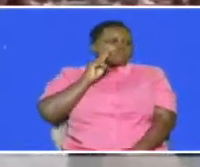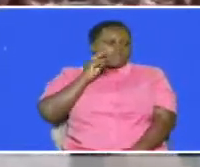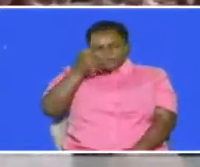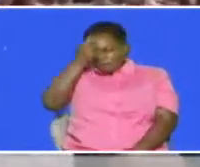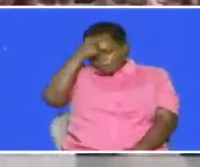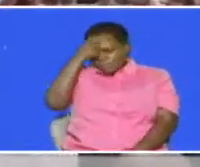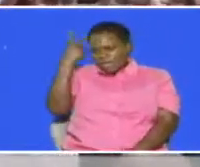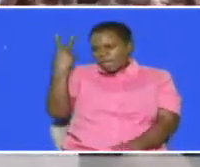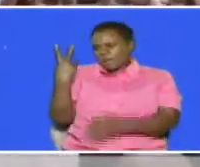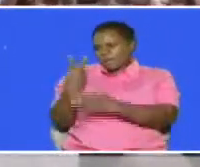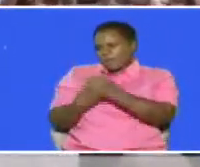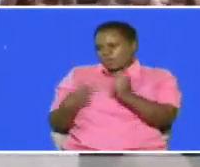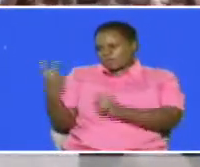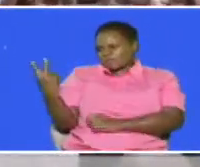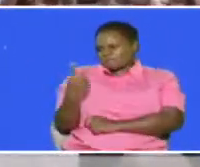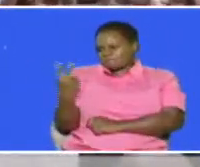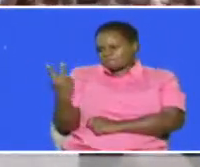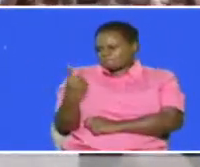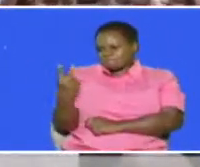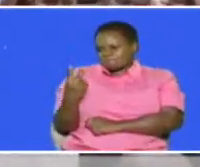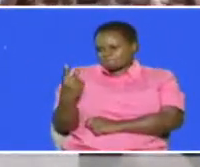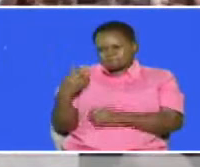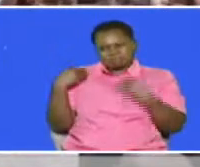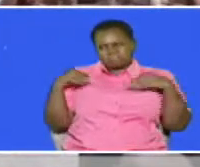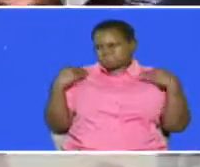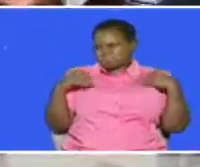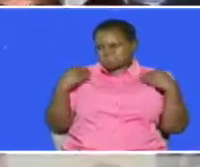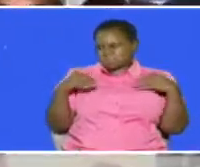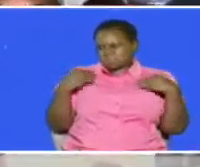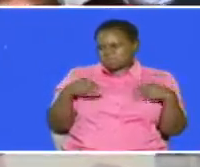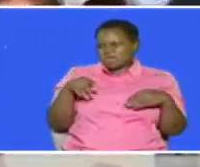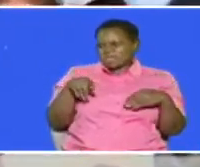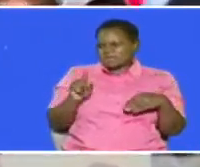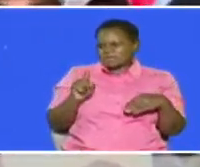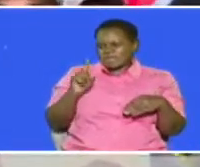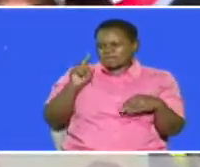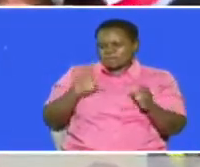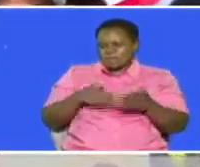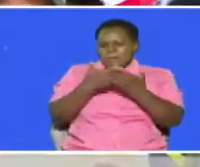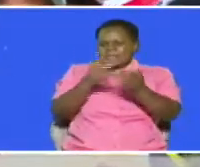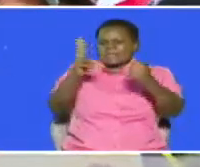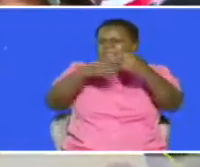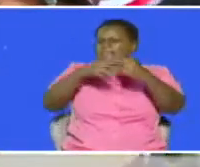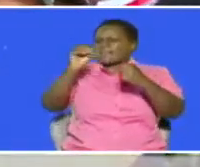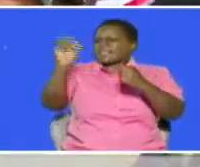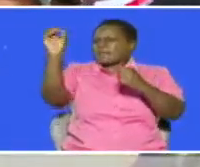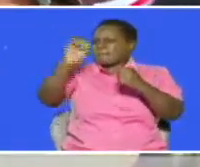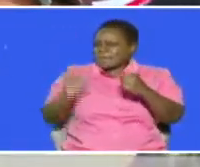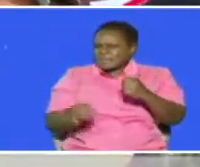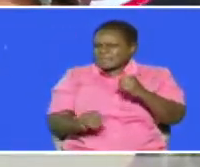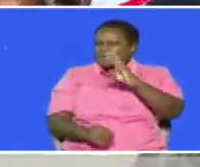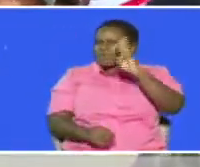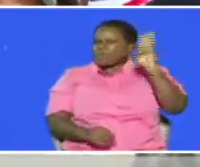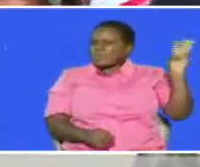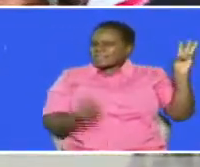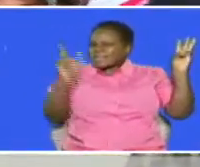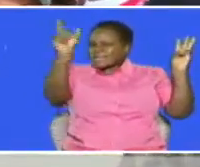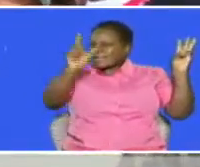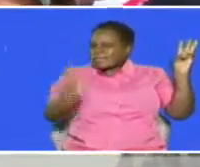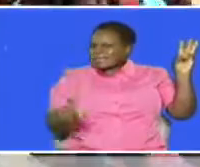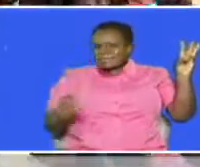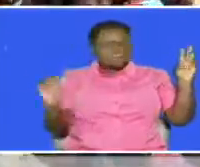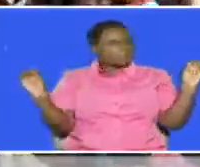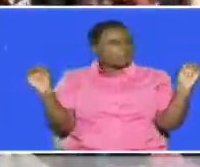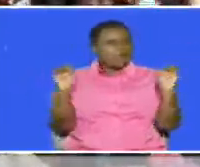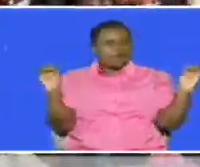Ford Kenya counterpart Moses Wetangula have refuted claims that they were required to deliver 70% of the total votes in the Western Region